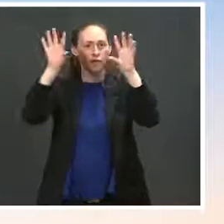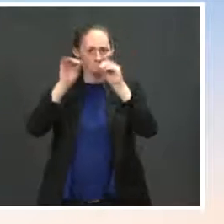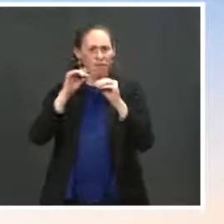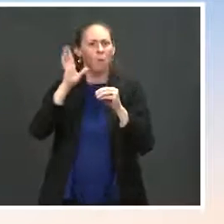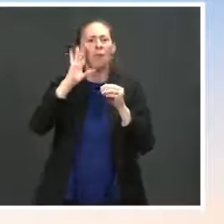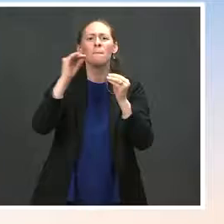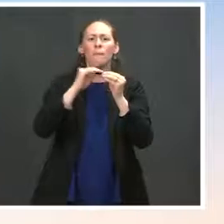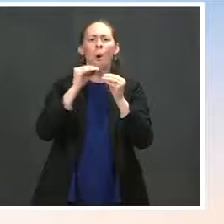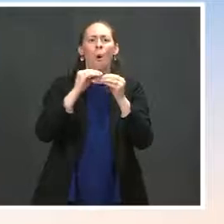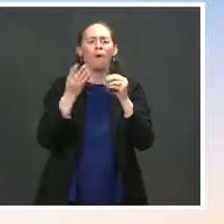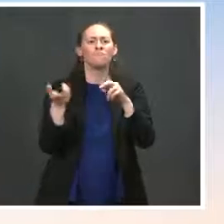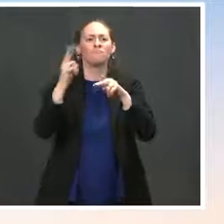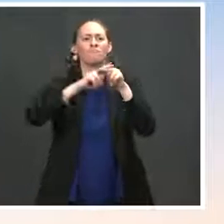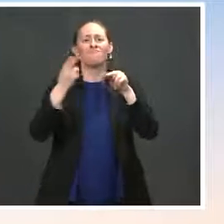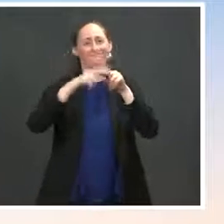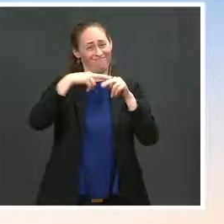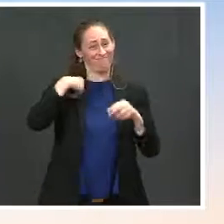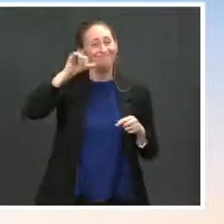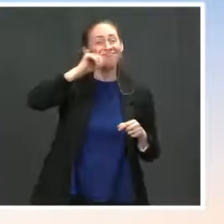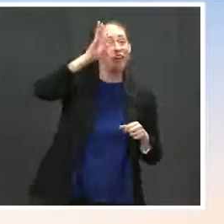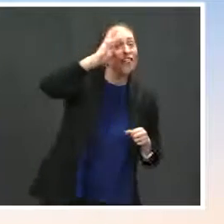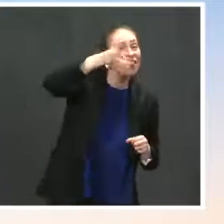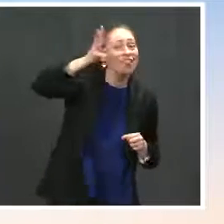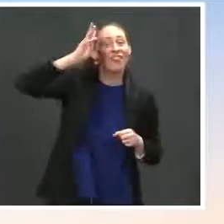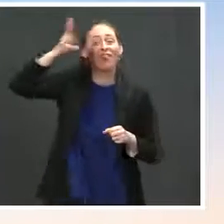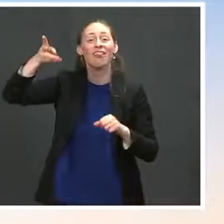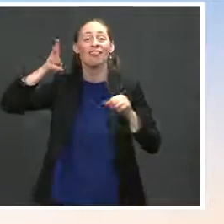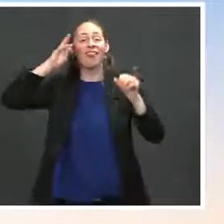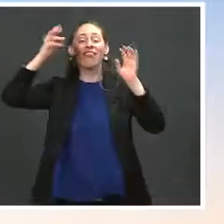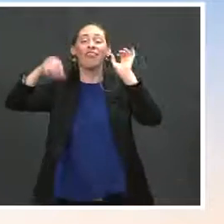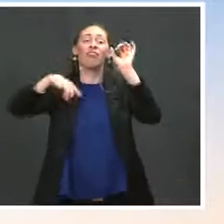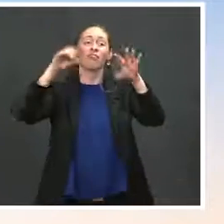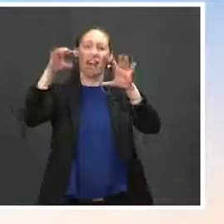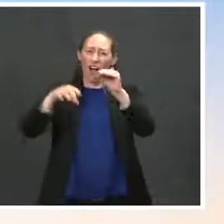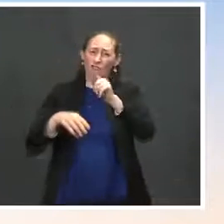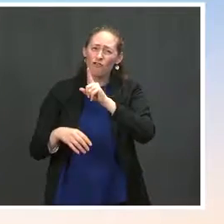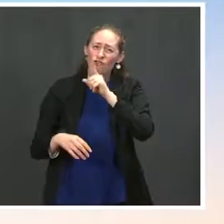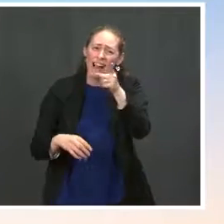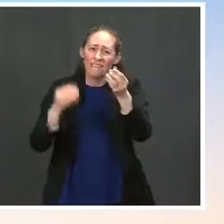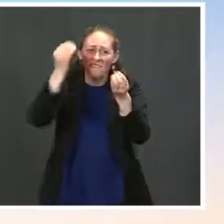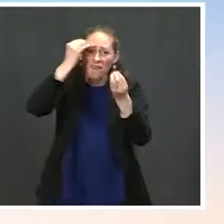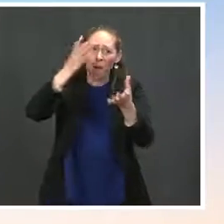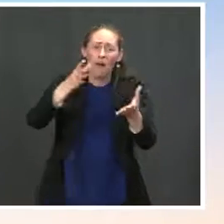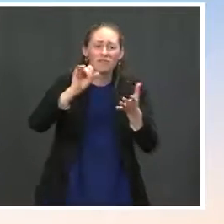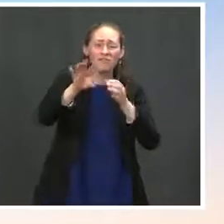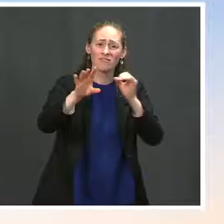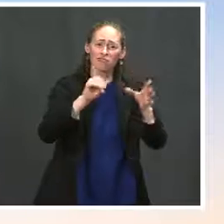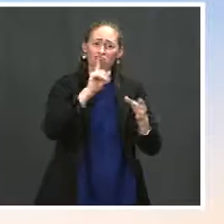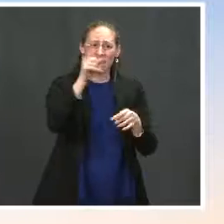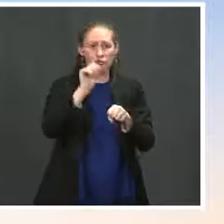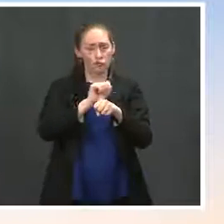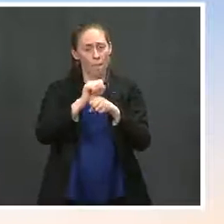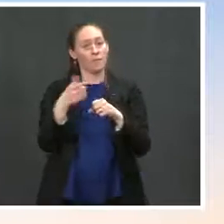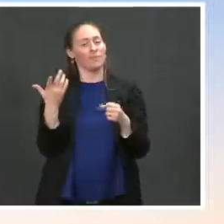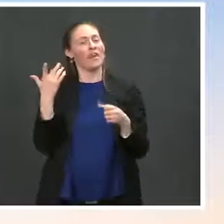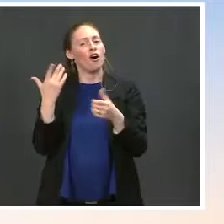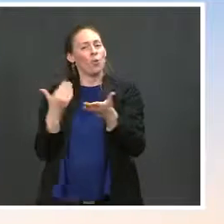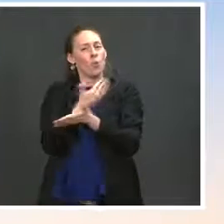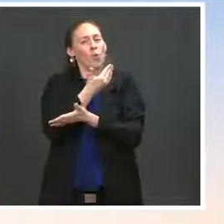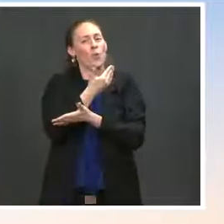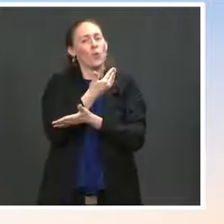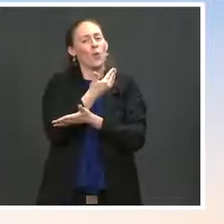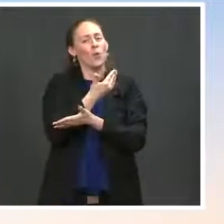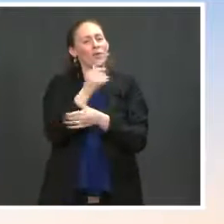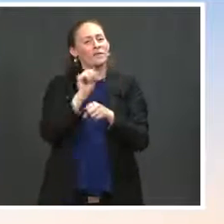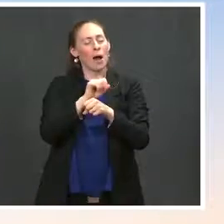job to somebody who may feel, oh my God, I got a better job, I don't want to lose that job, et cetera. But the job market here is going to be gigantic, and